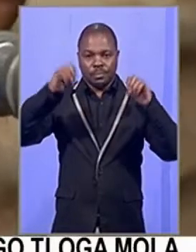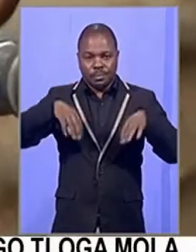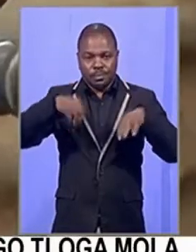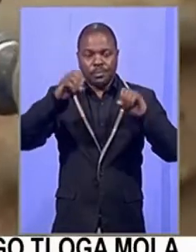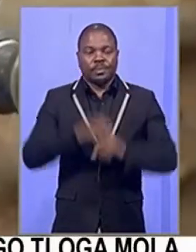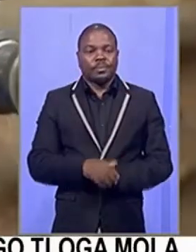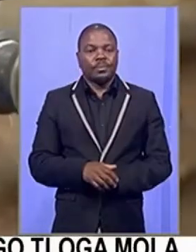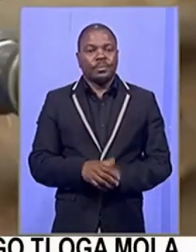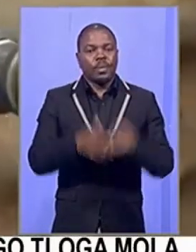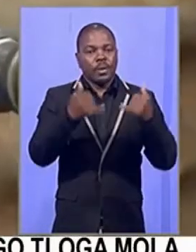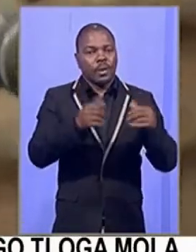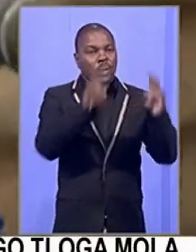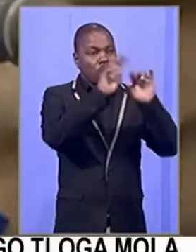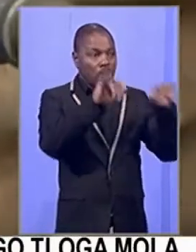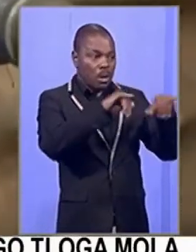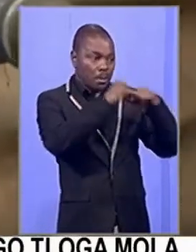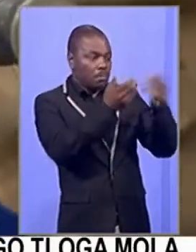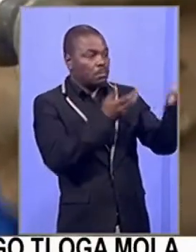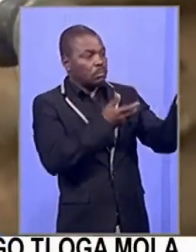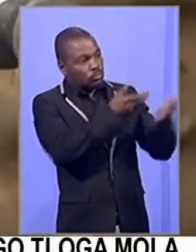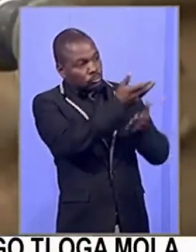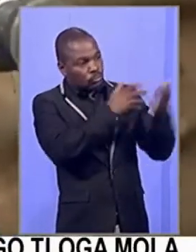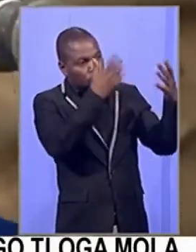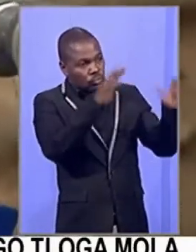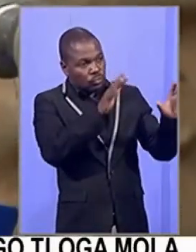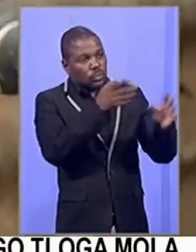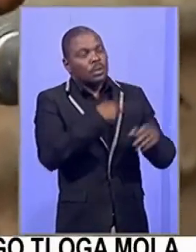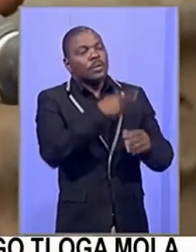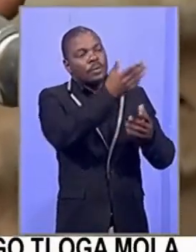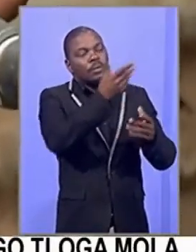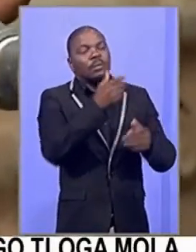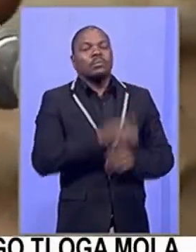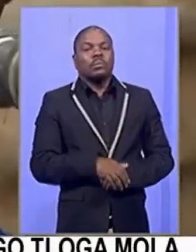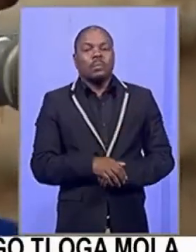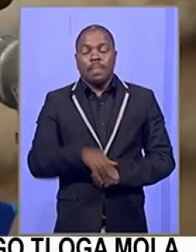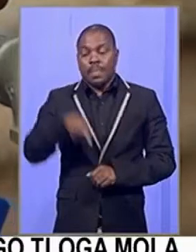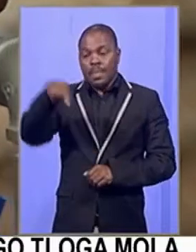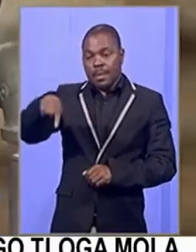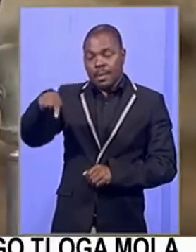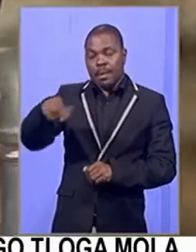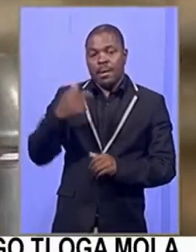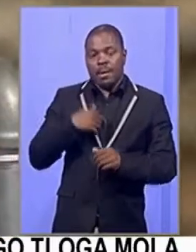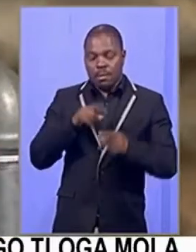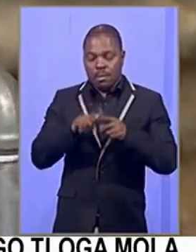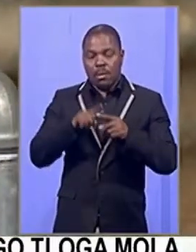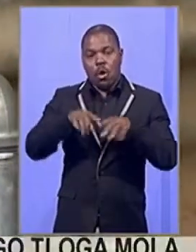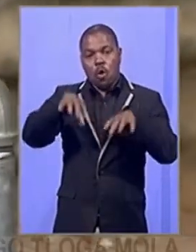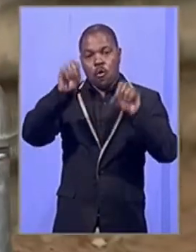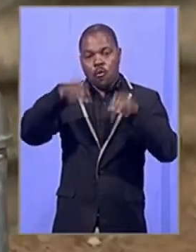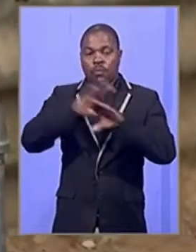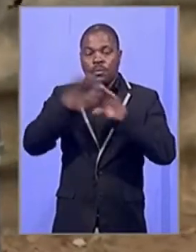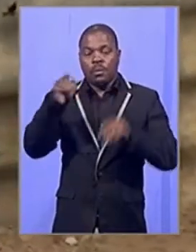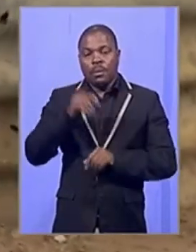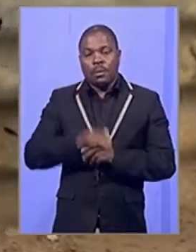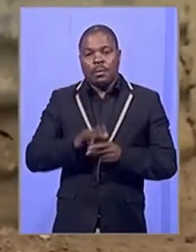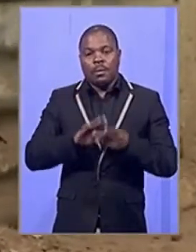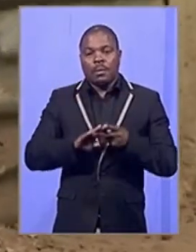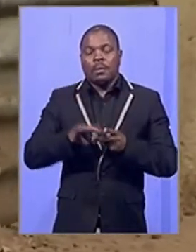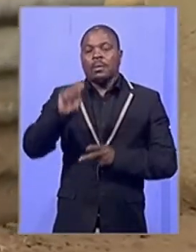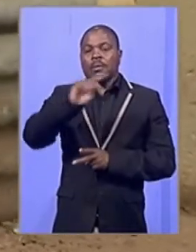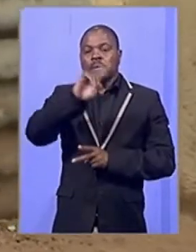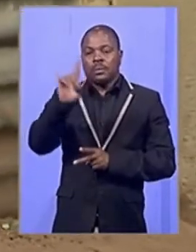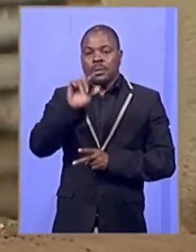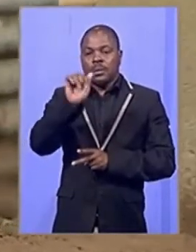Already re boletše le ba Eskom ba šitše ba thomile go sa load sheeta Olifantspoort, re boletše le ba Greater Tzaneen Municipality le